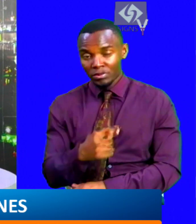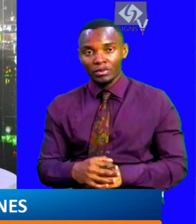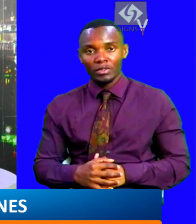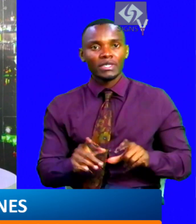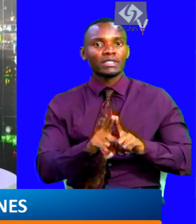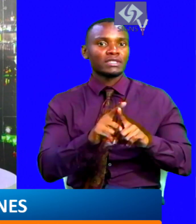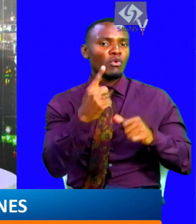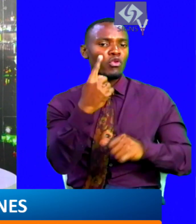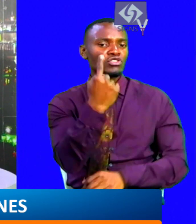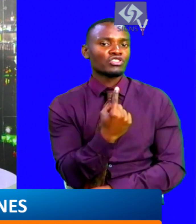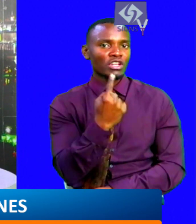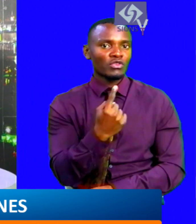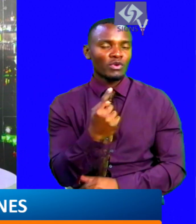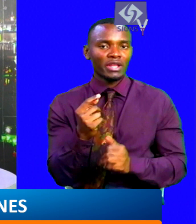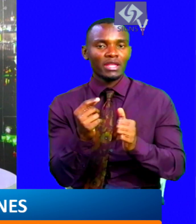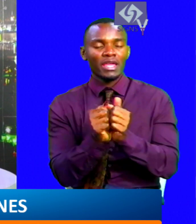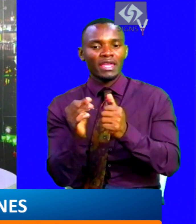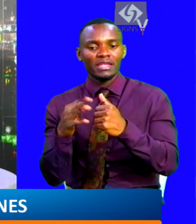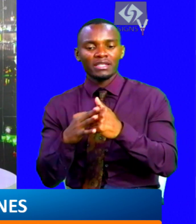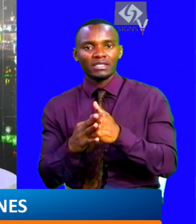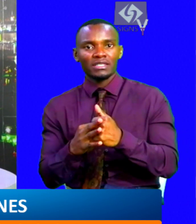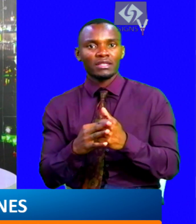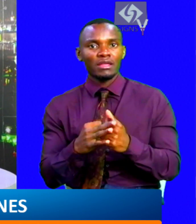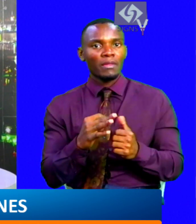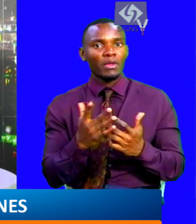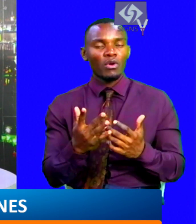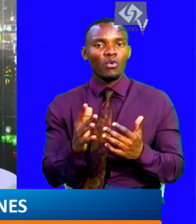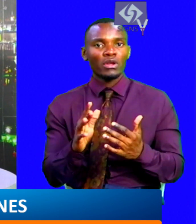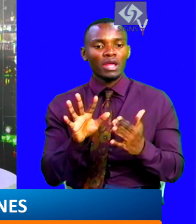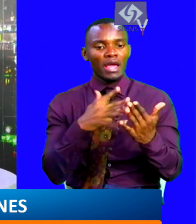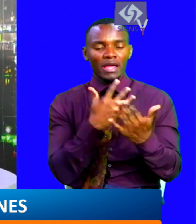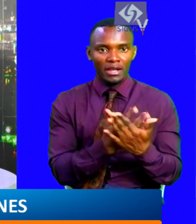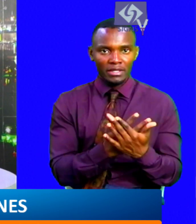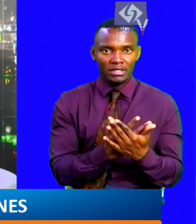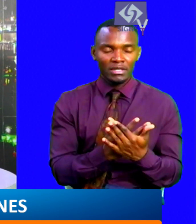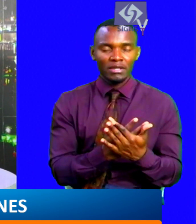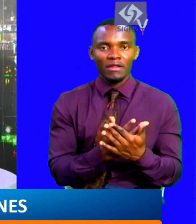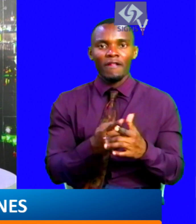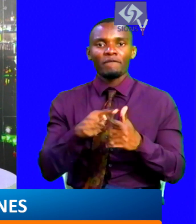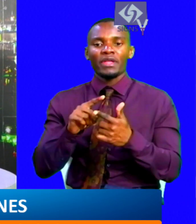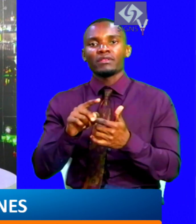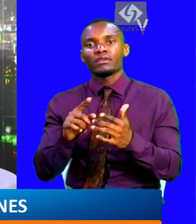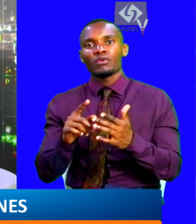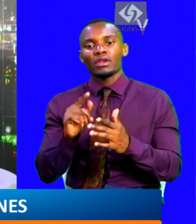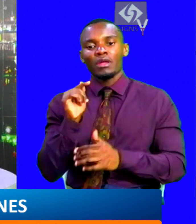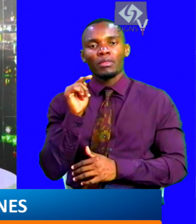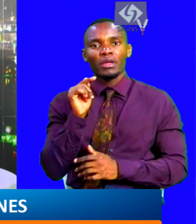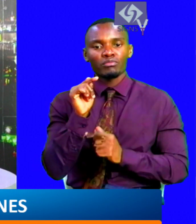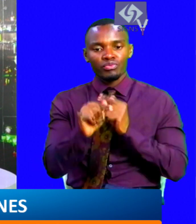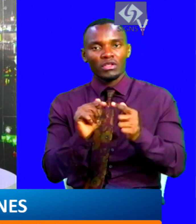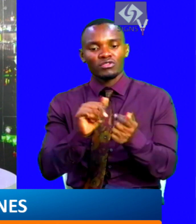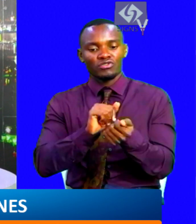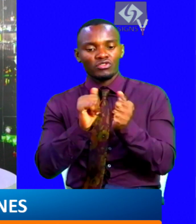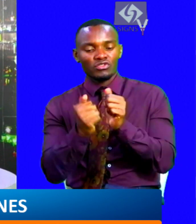found guilty of abating the crime. Now, the three were found guilty of causing grievous harm to 4-year-old baby Junior